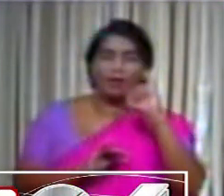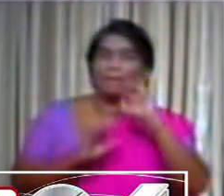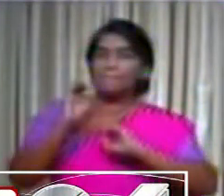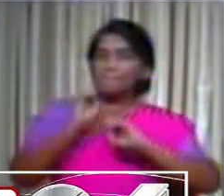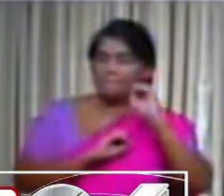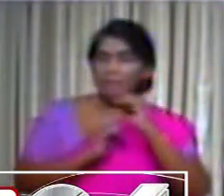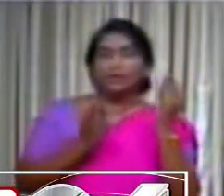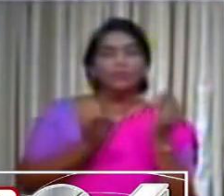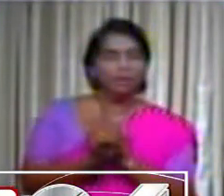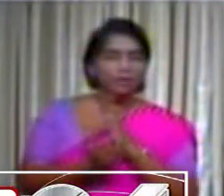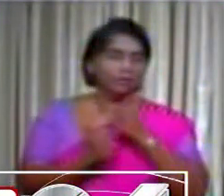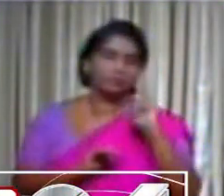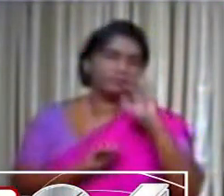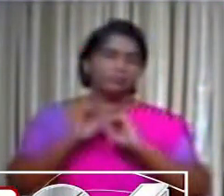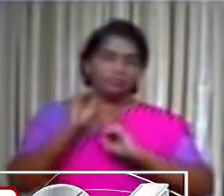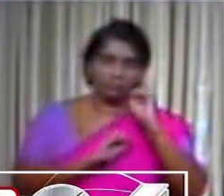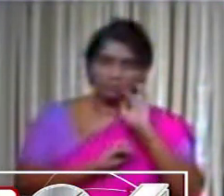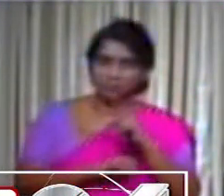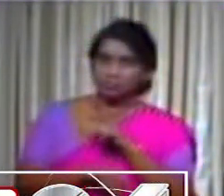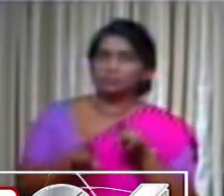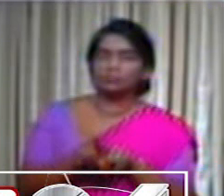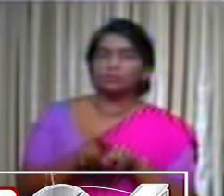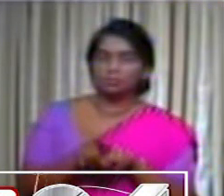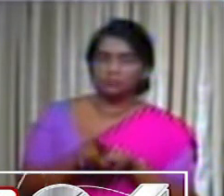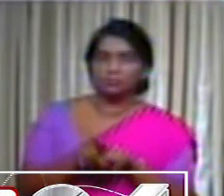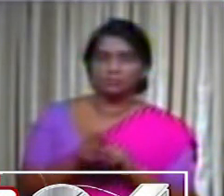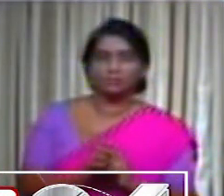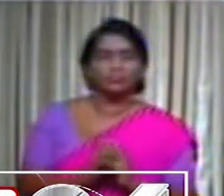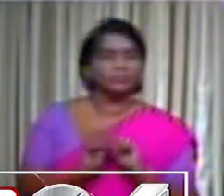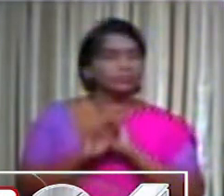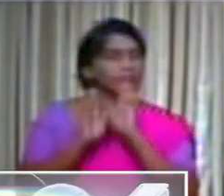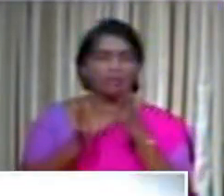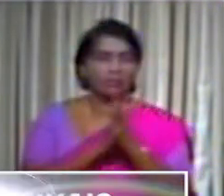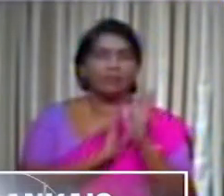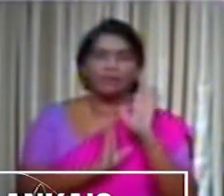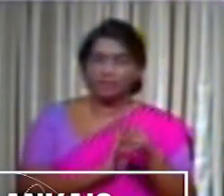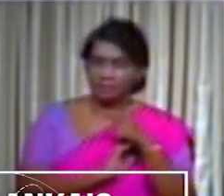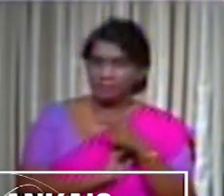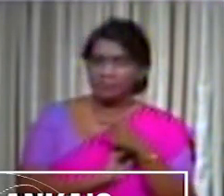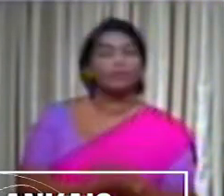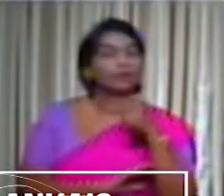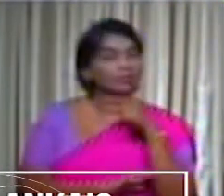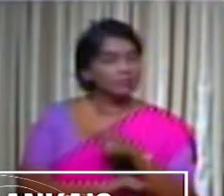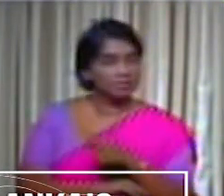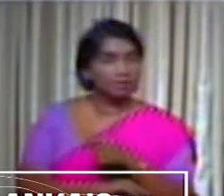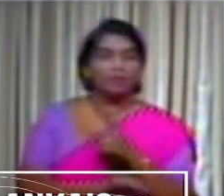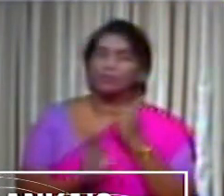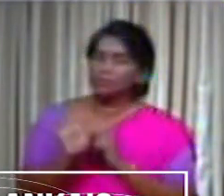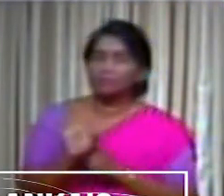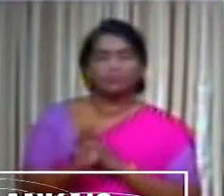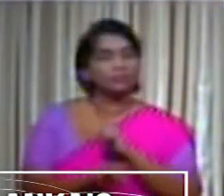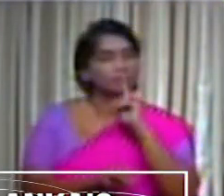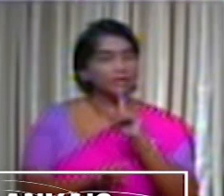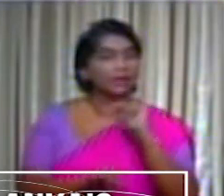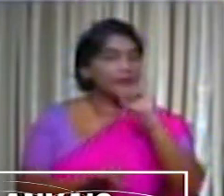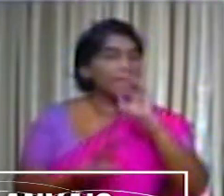country, there must be an allocation for education. This fault has happened with every successive government, we must admit that. They keep talking about allocating 6%